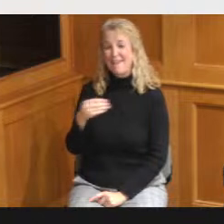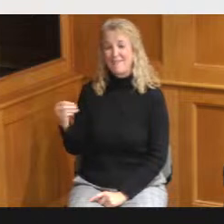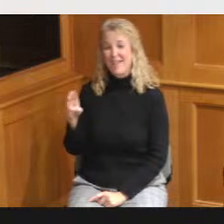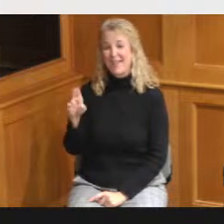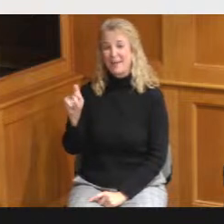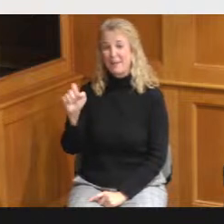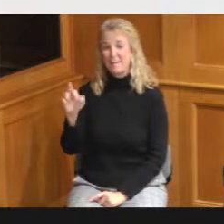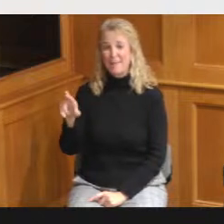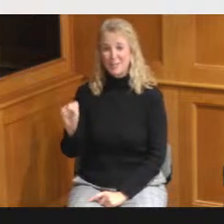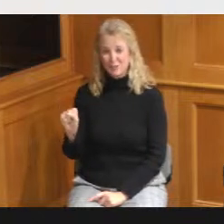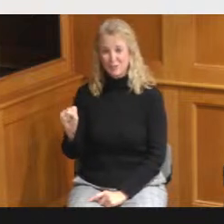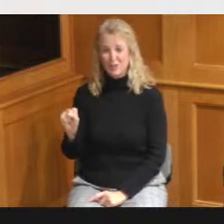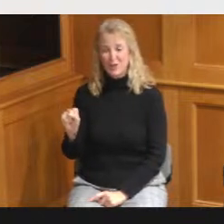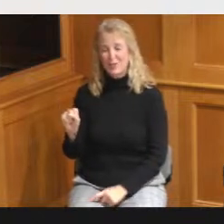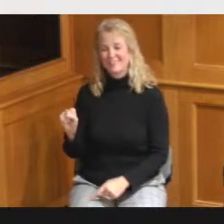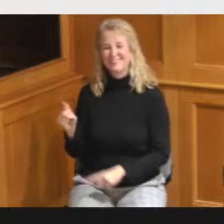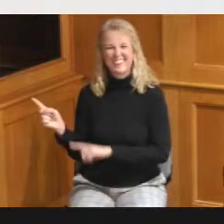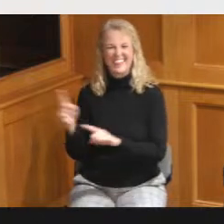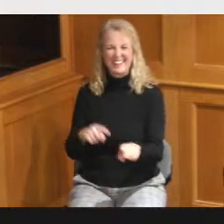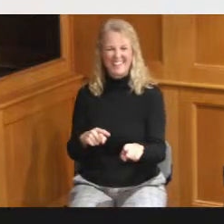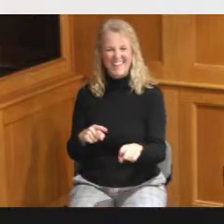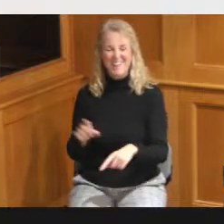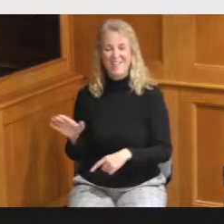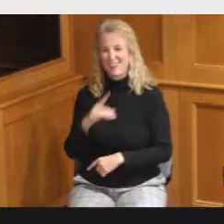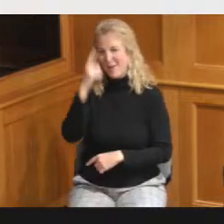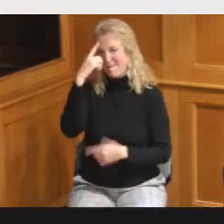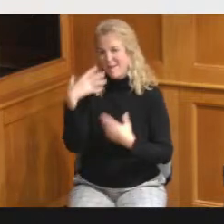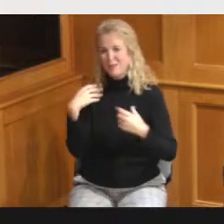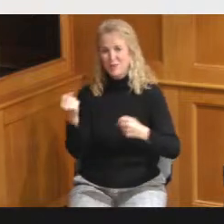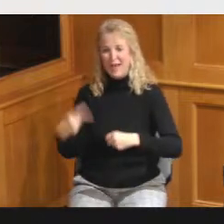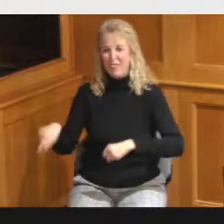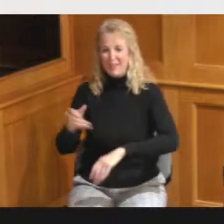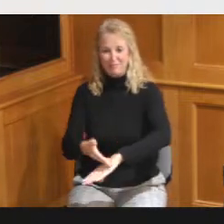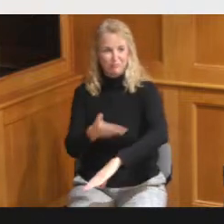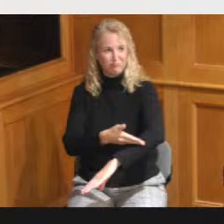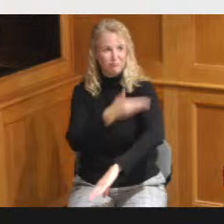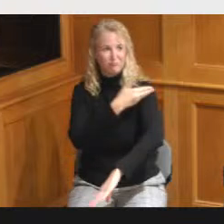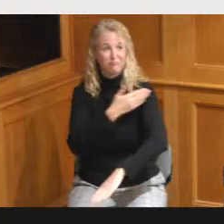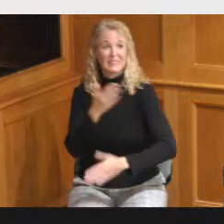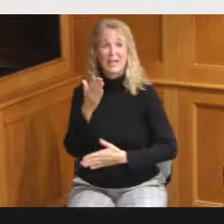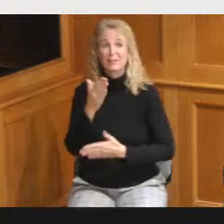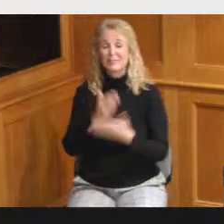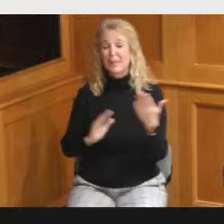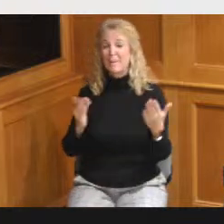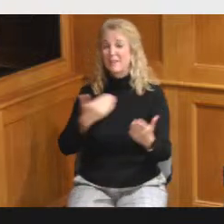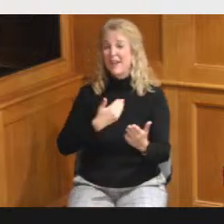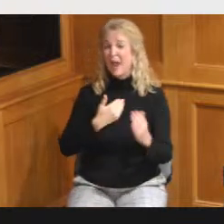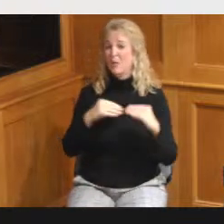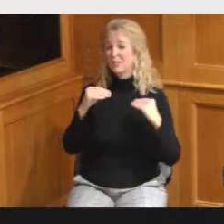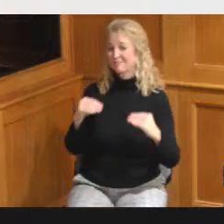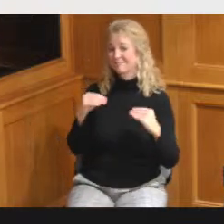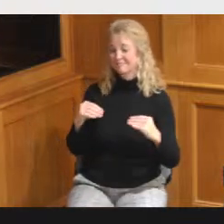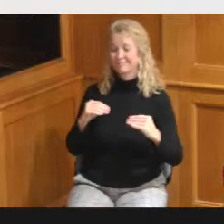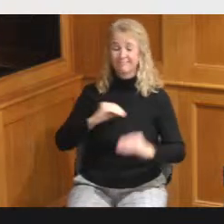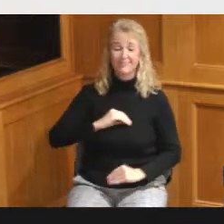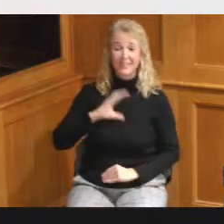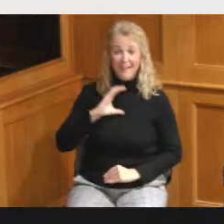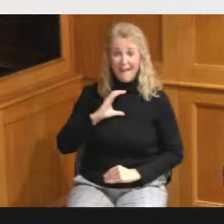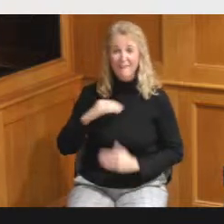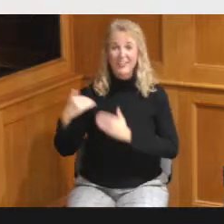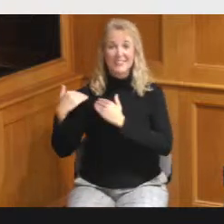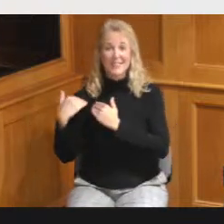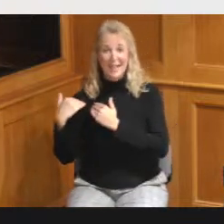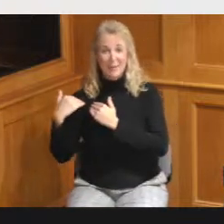through the program and actually tackling their mental health. Some of the lessons on the program are confidence, accountability,